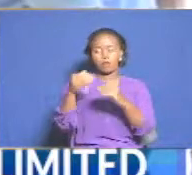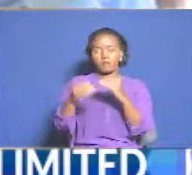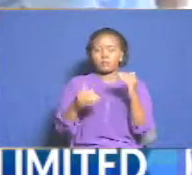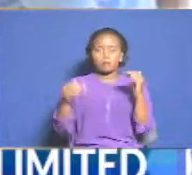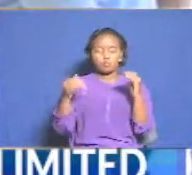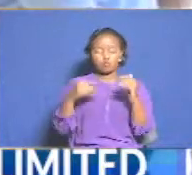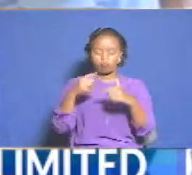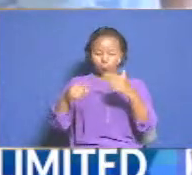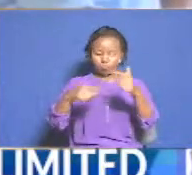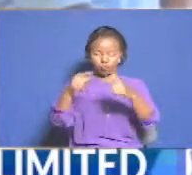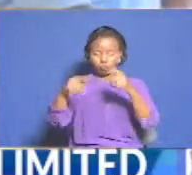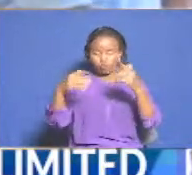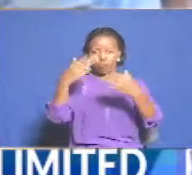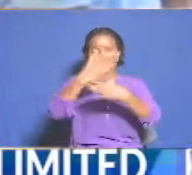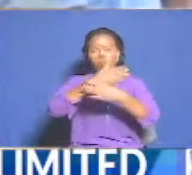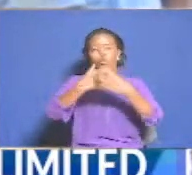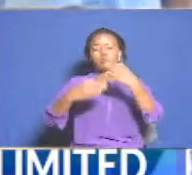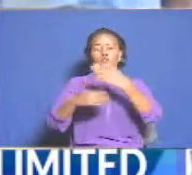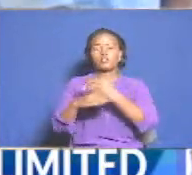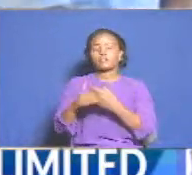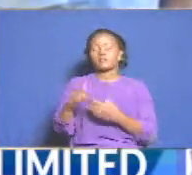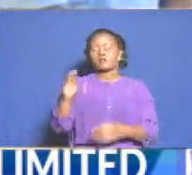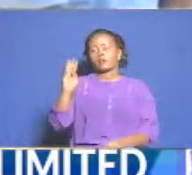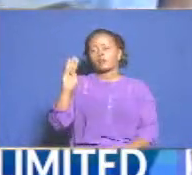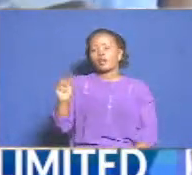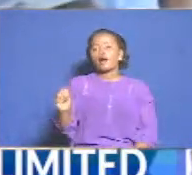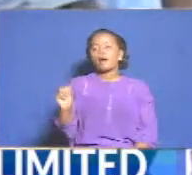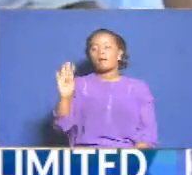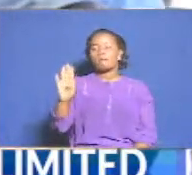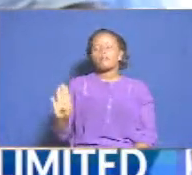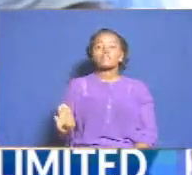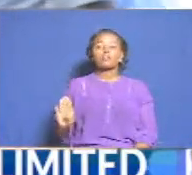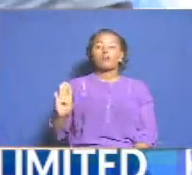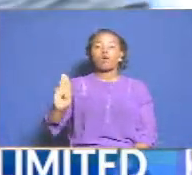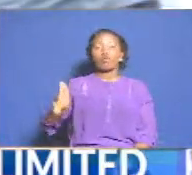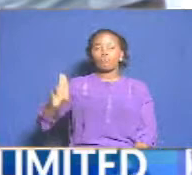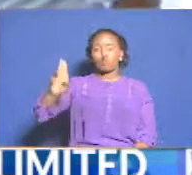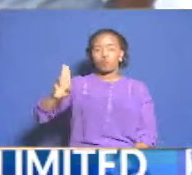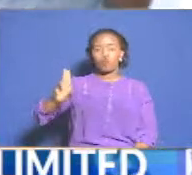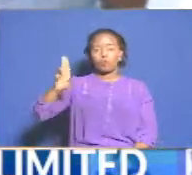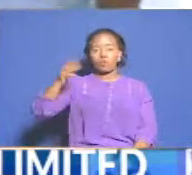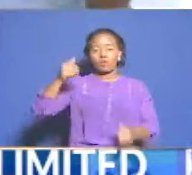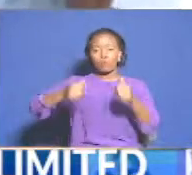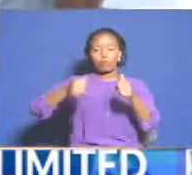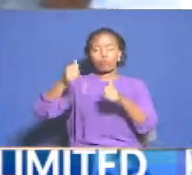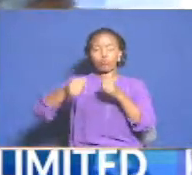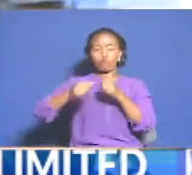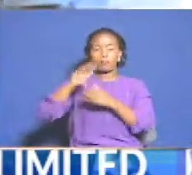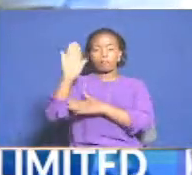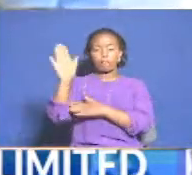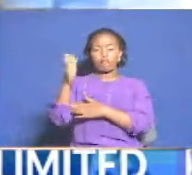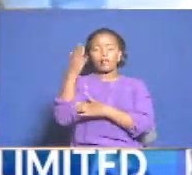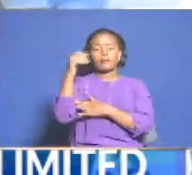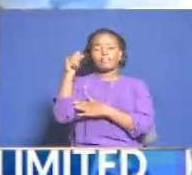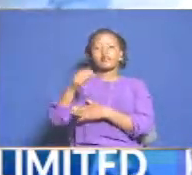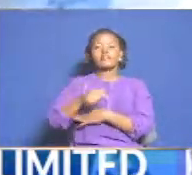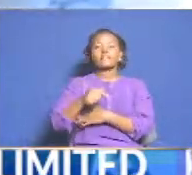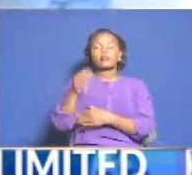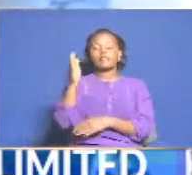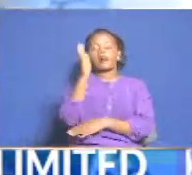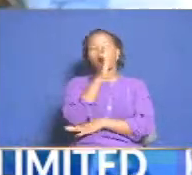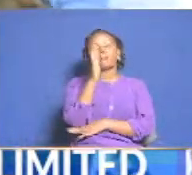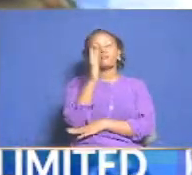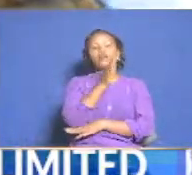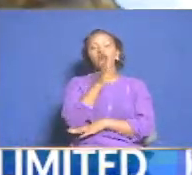to construct the MB Uhuru that will be flagged off this afternoon by President Uhuru